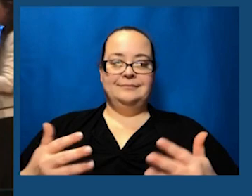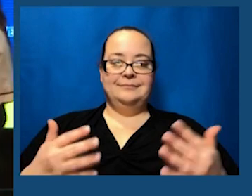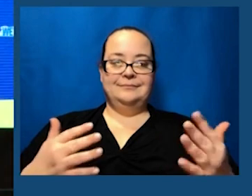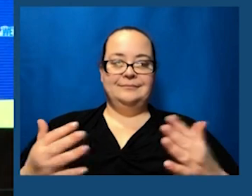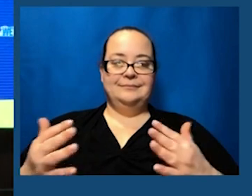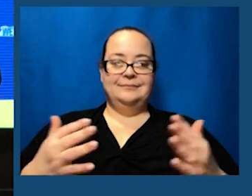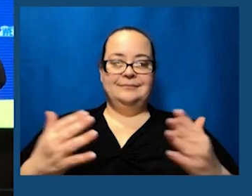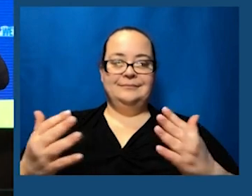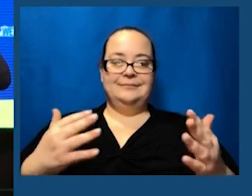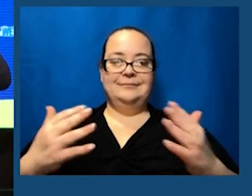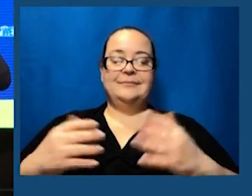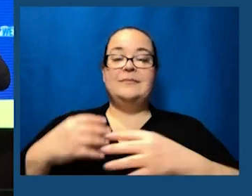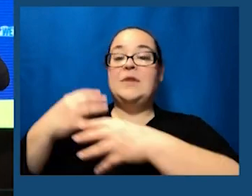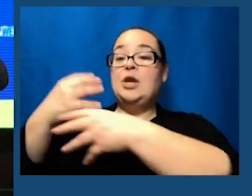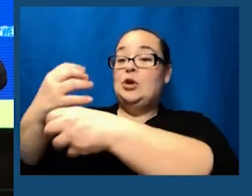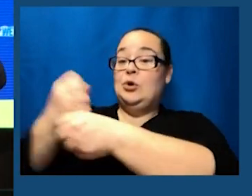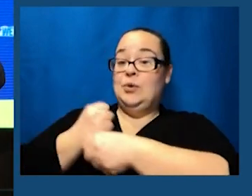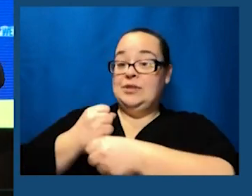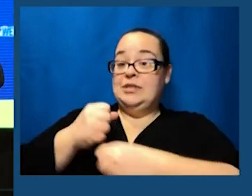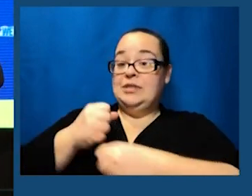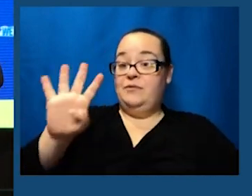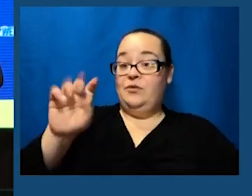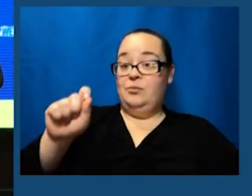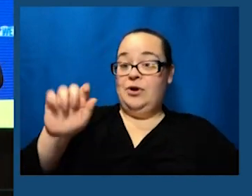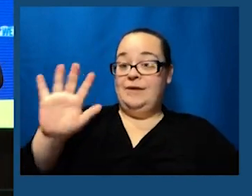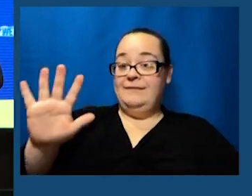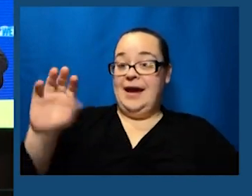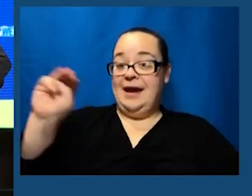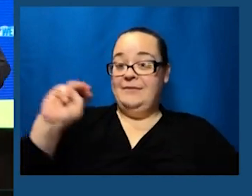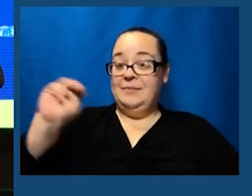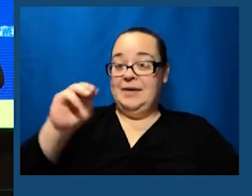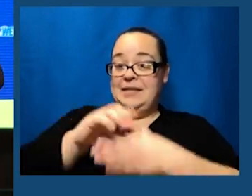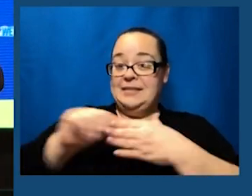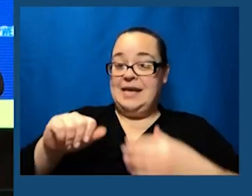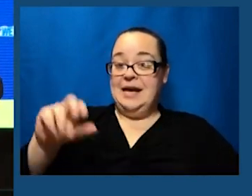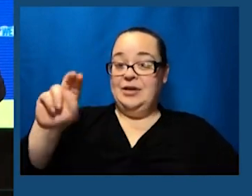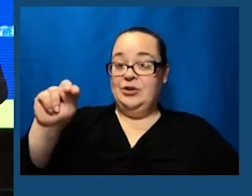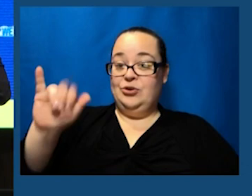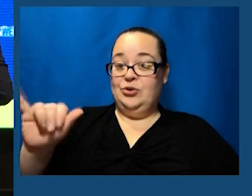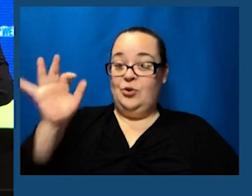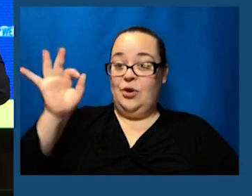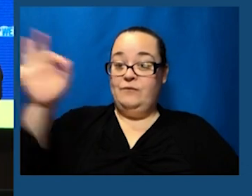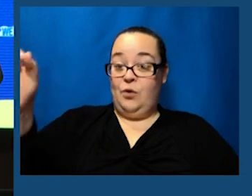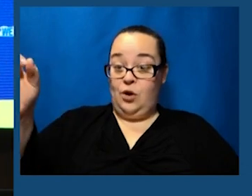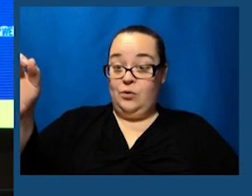The recipient of the $4.5 million New York Forward Award, the Village of Boonville.